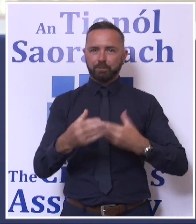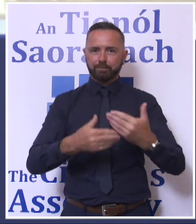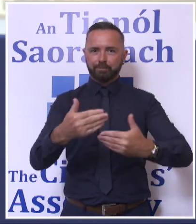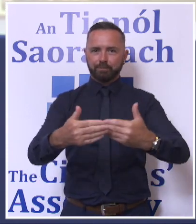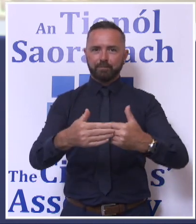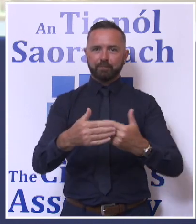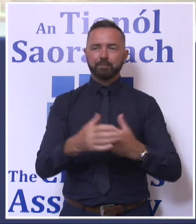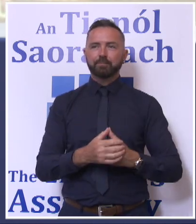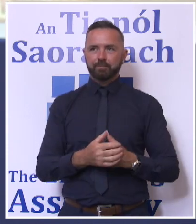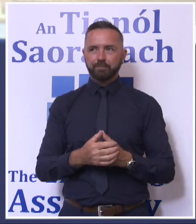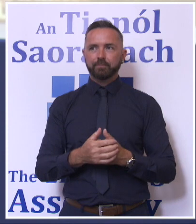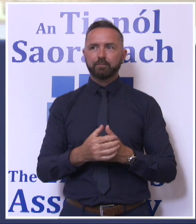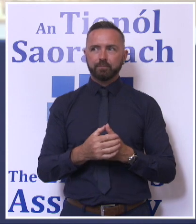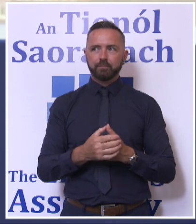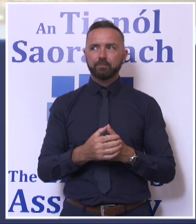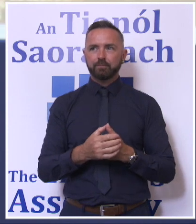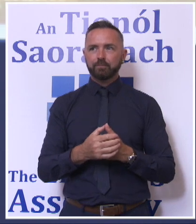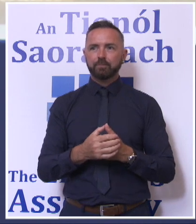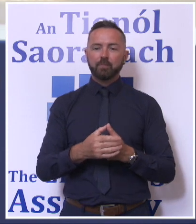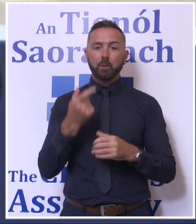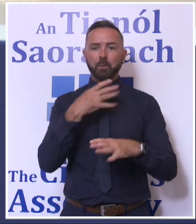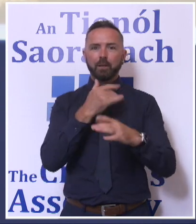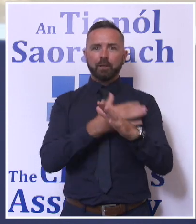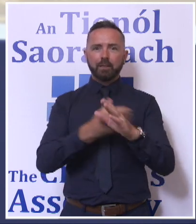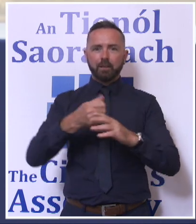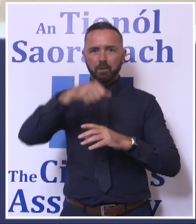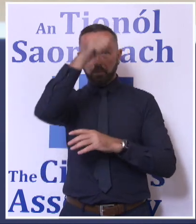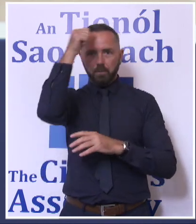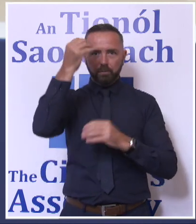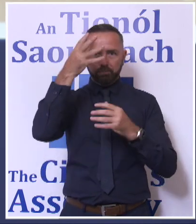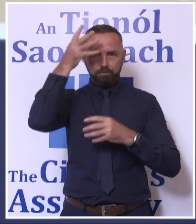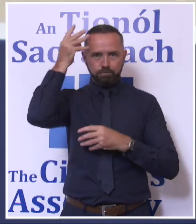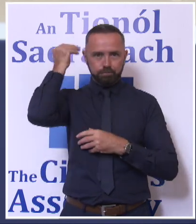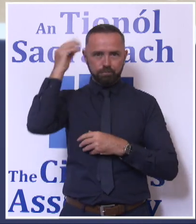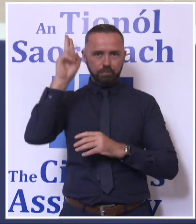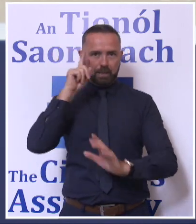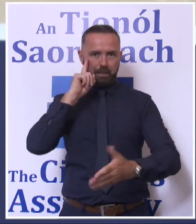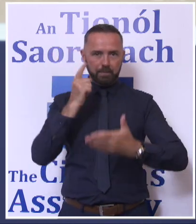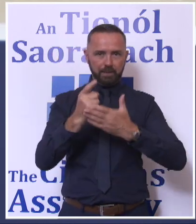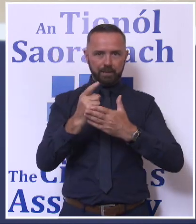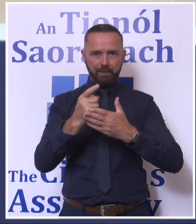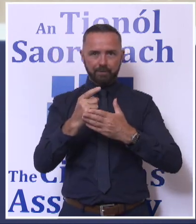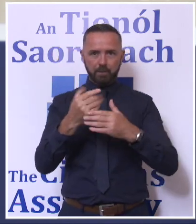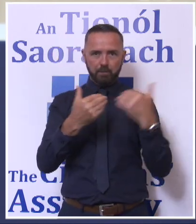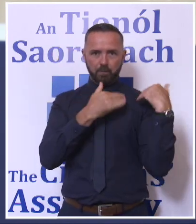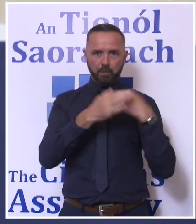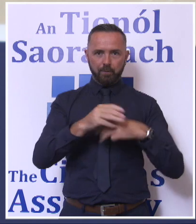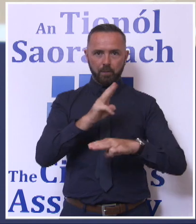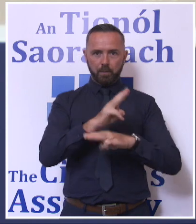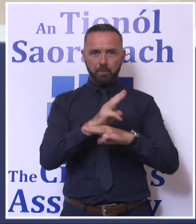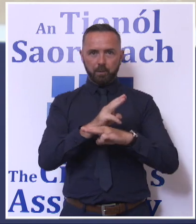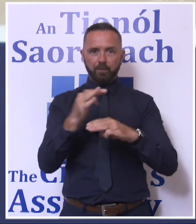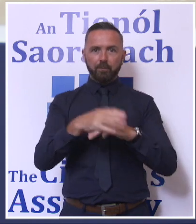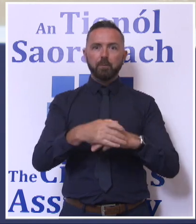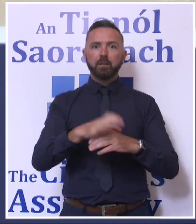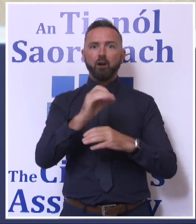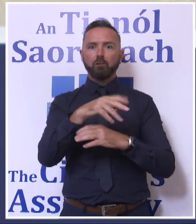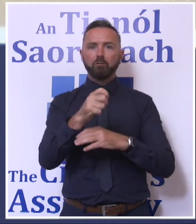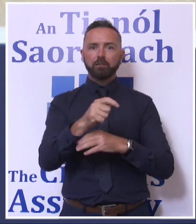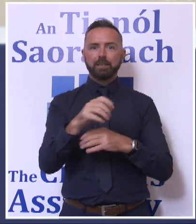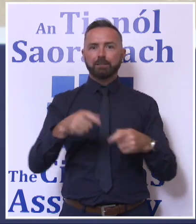4 local Lord Mayors, and they're going to address the Assembly, and we'll get a chance to speak to them.